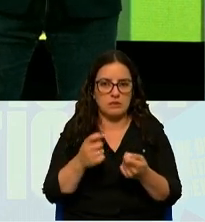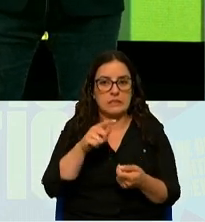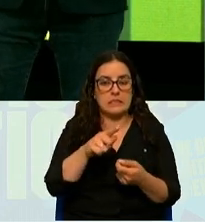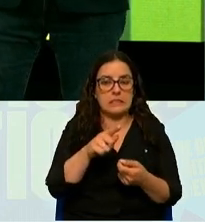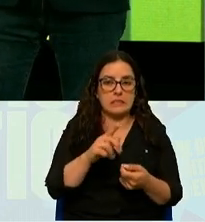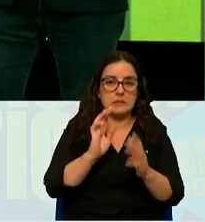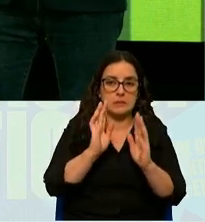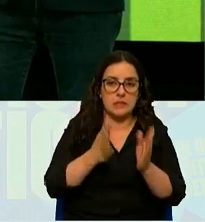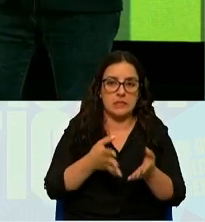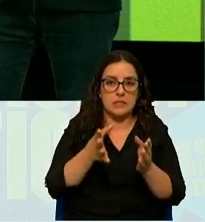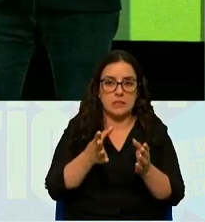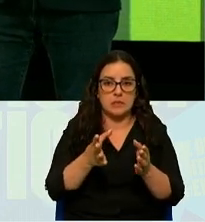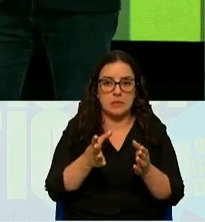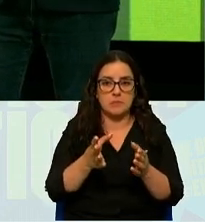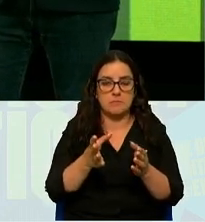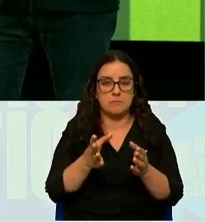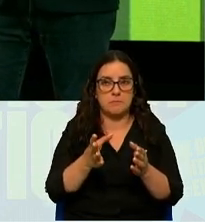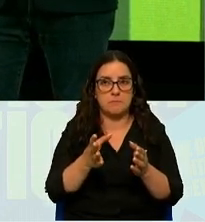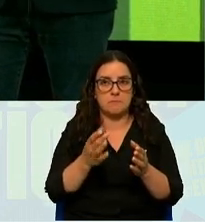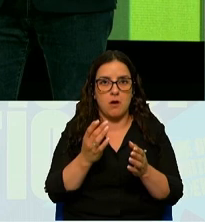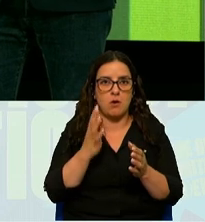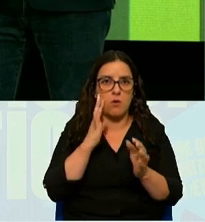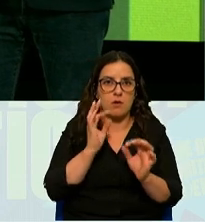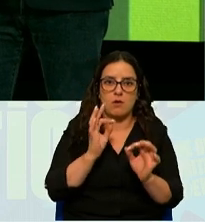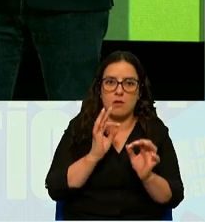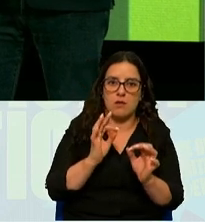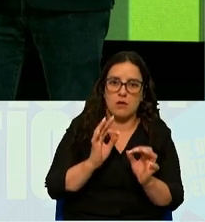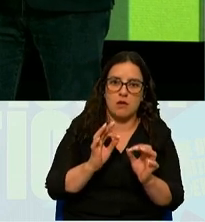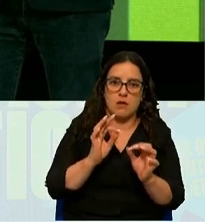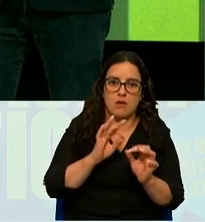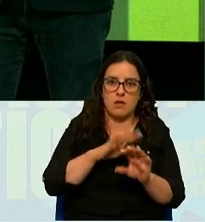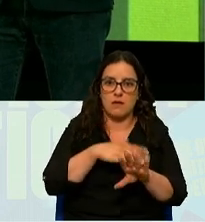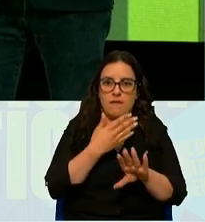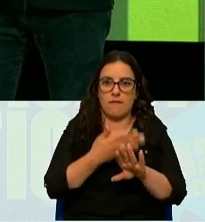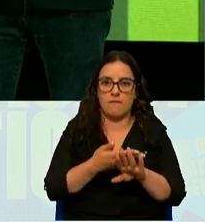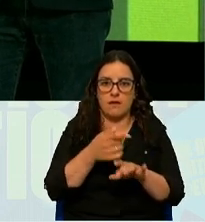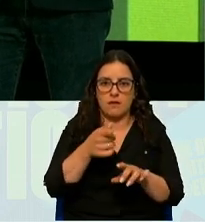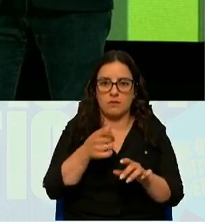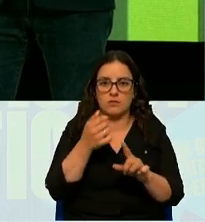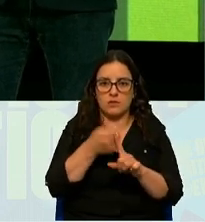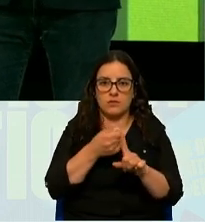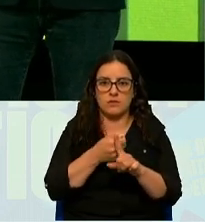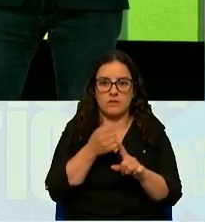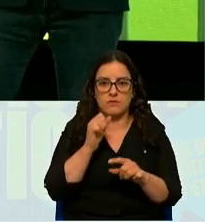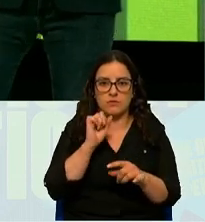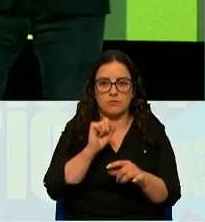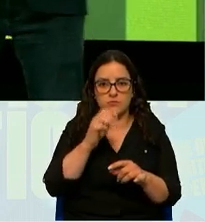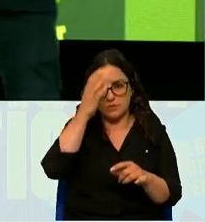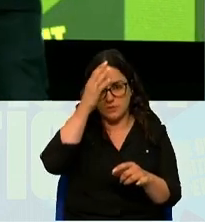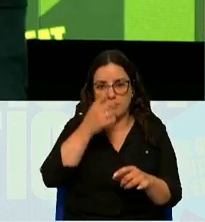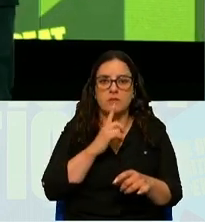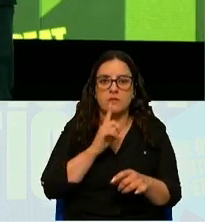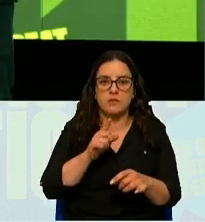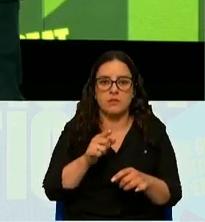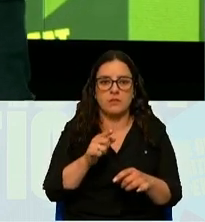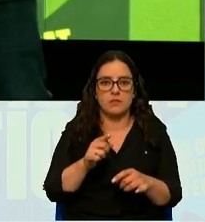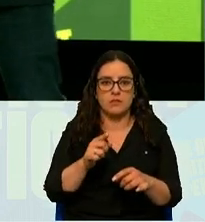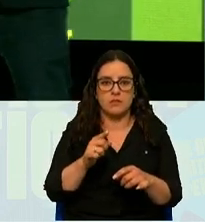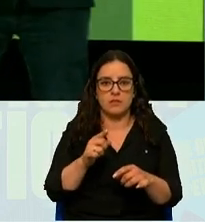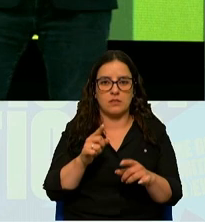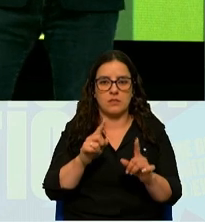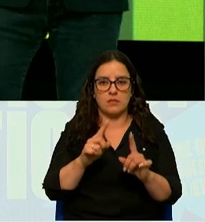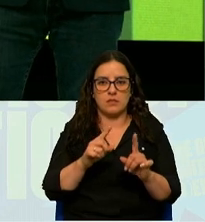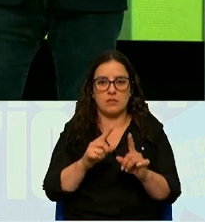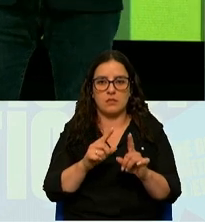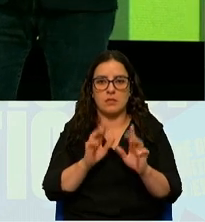more careful with the challenges that come associated with AI. And it's not something that can be an afterthought. It is something